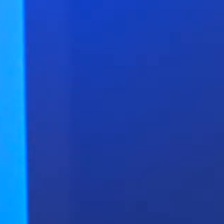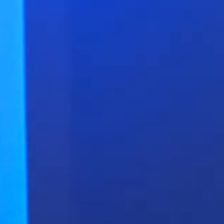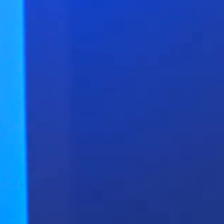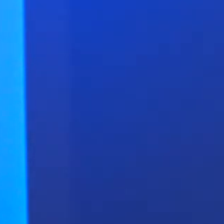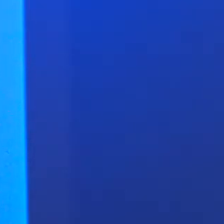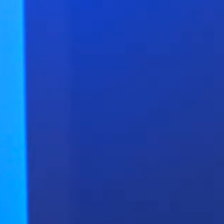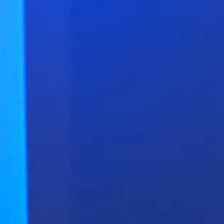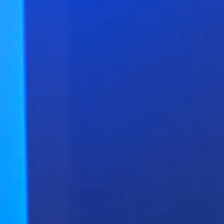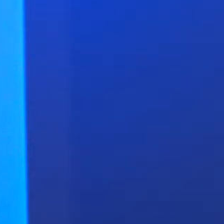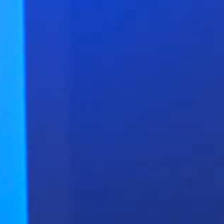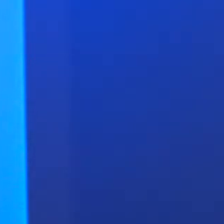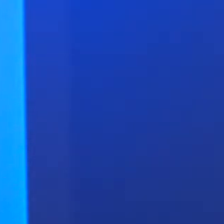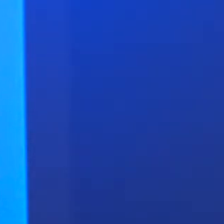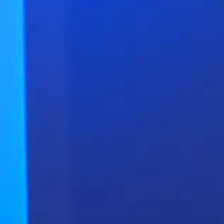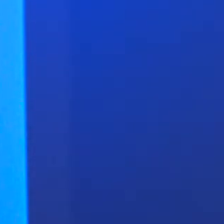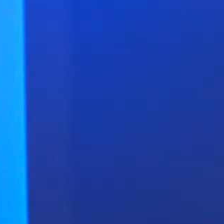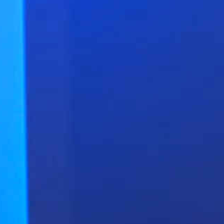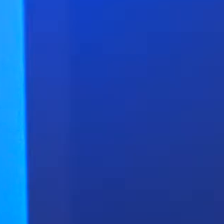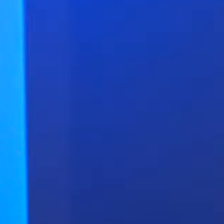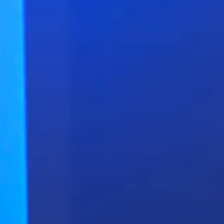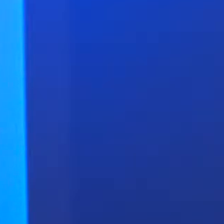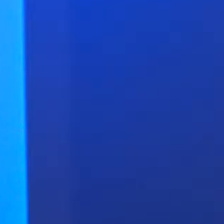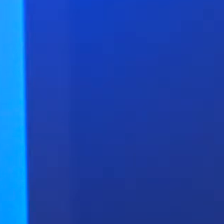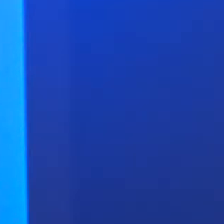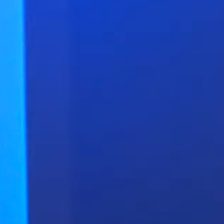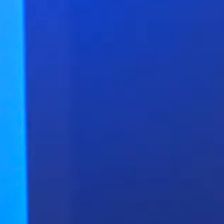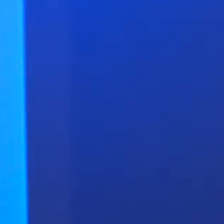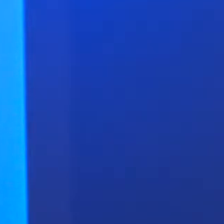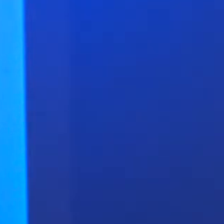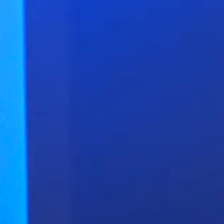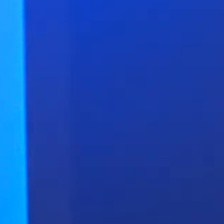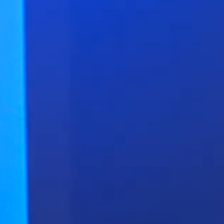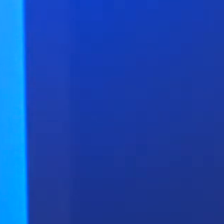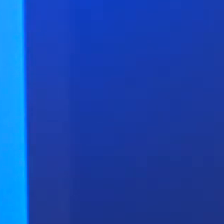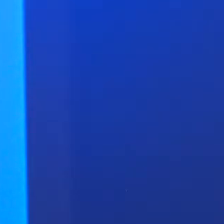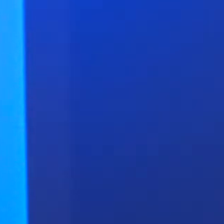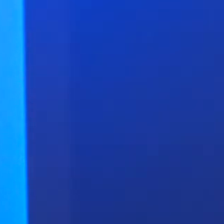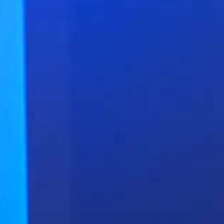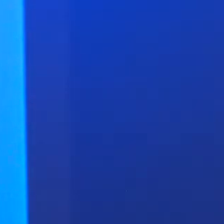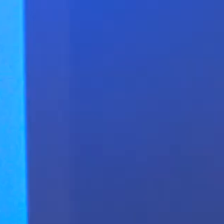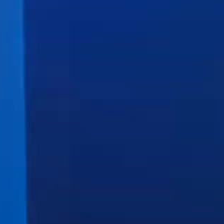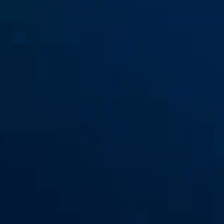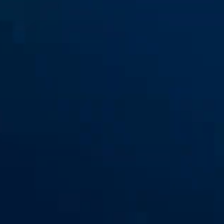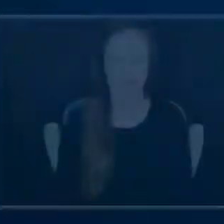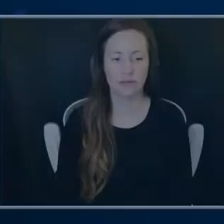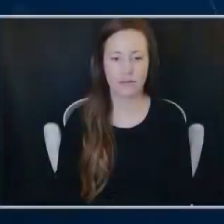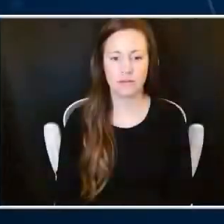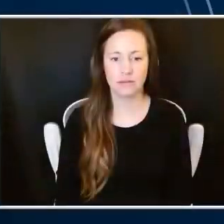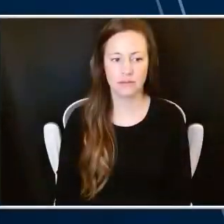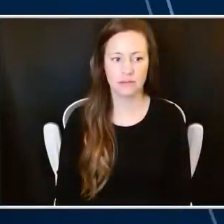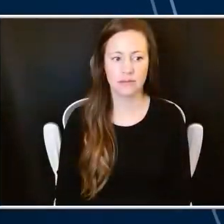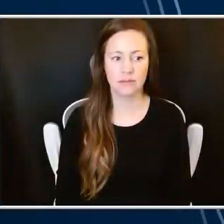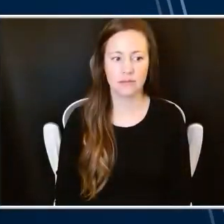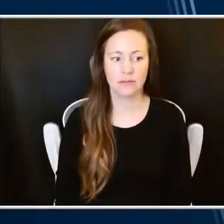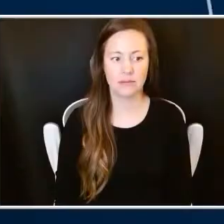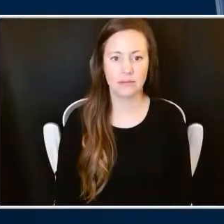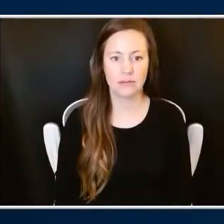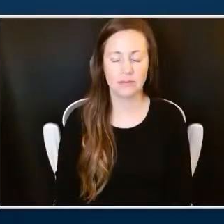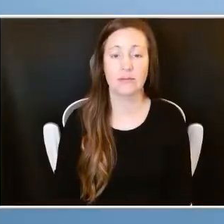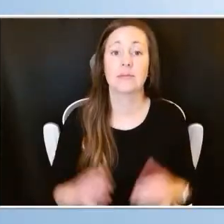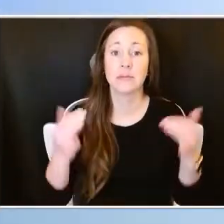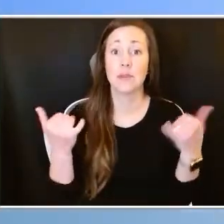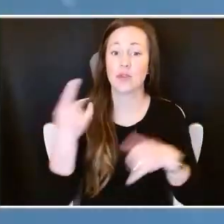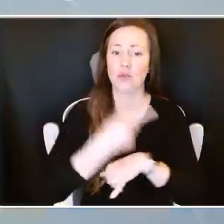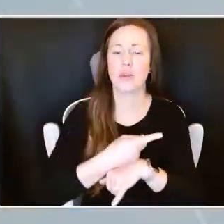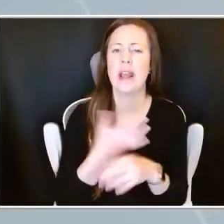please enjoy one of our favorite past episodes in this Encore presentation. Coming up today, what